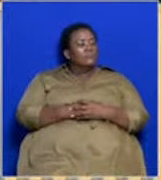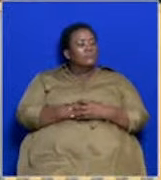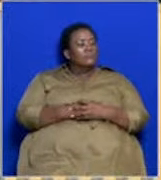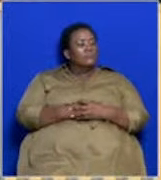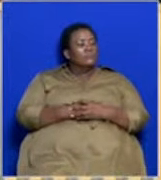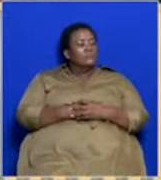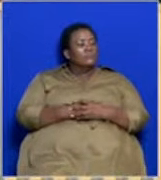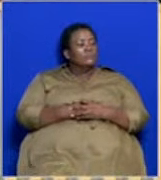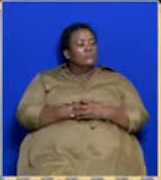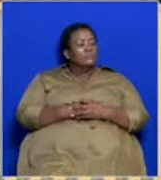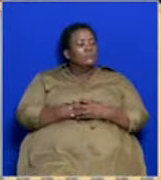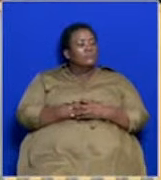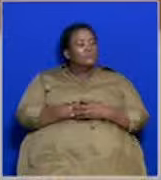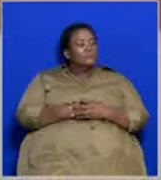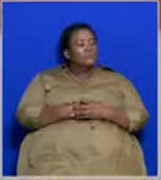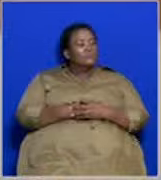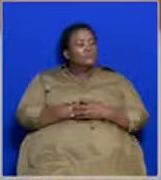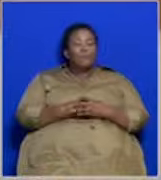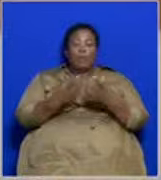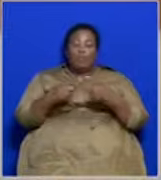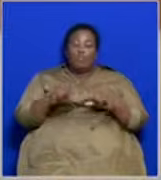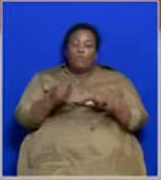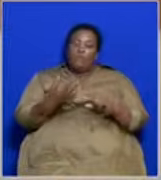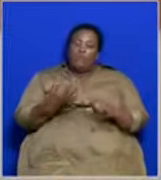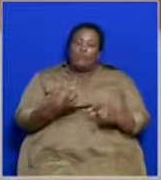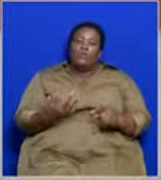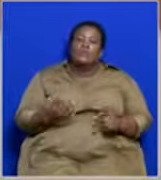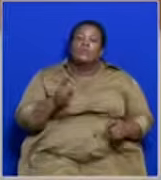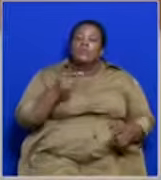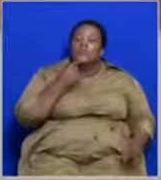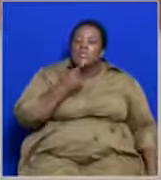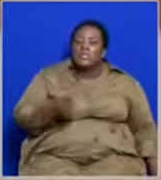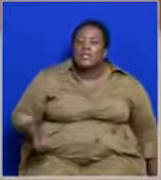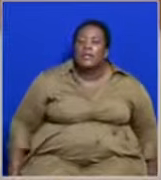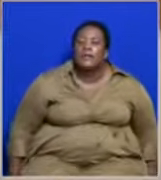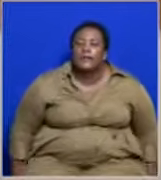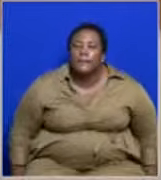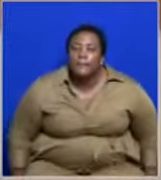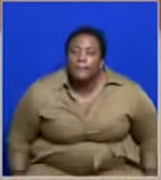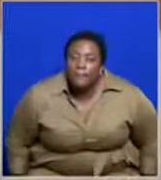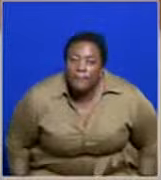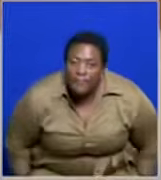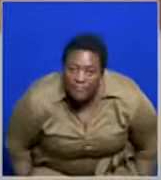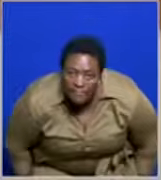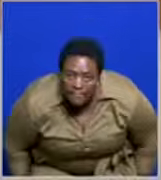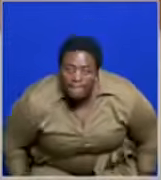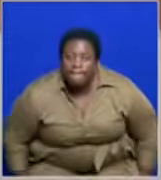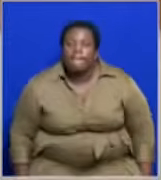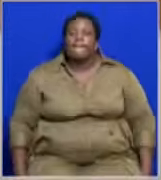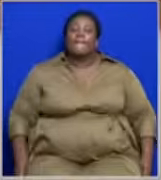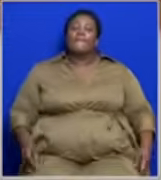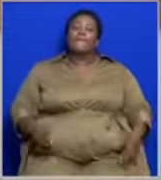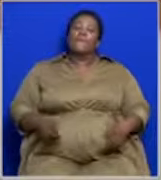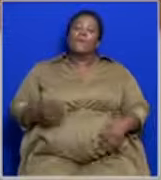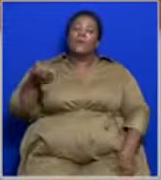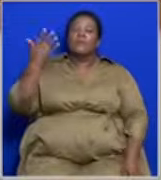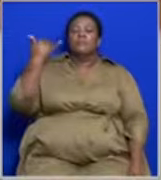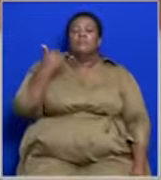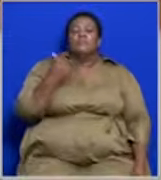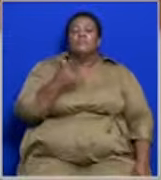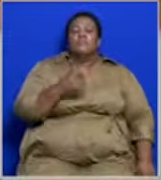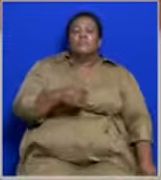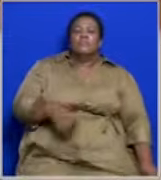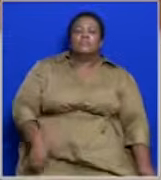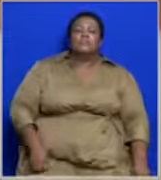At paragraph 3, you say, on previous trial date to subpoena the victim, I found him in another shop, and